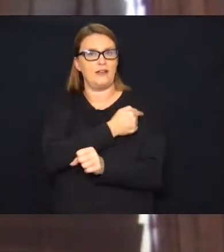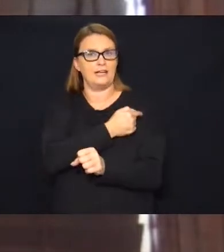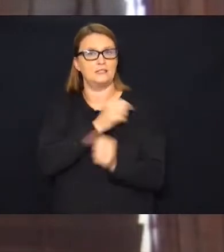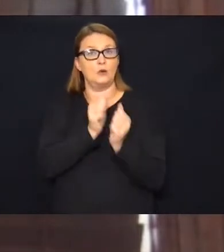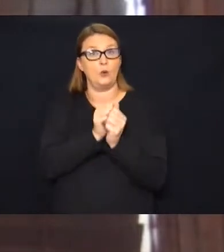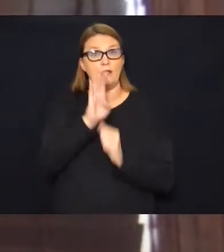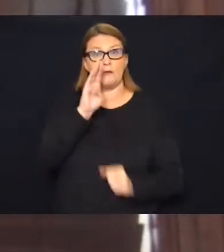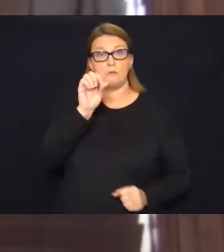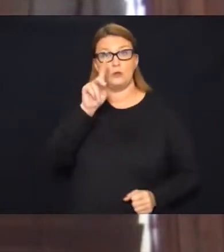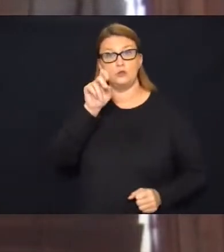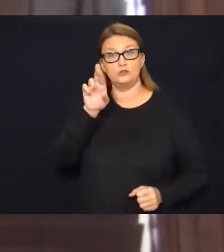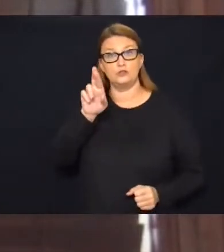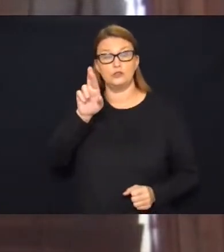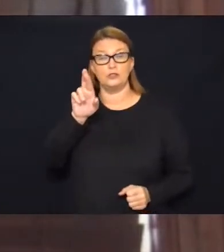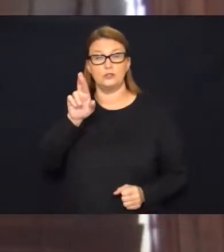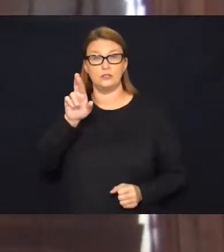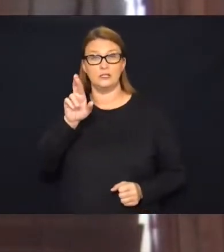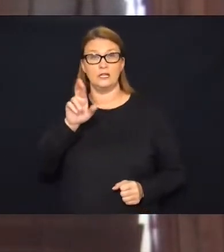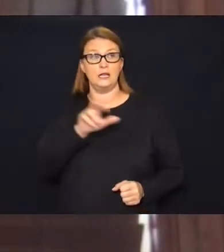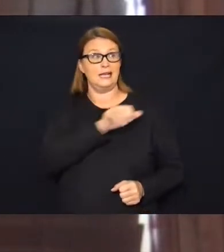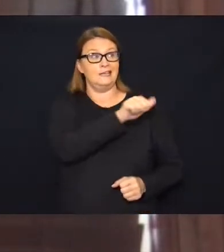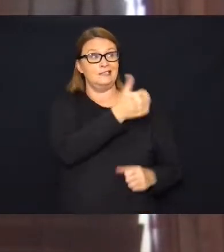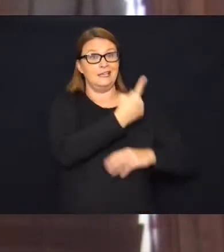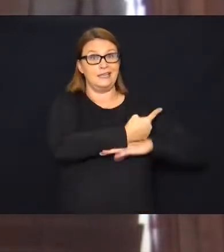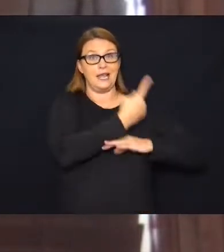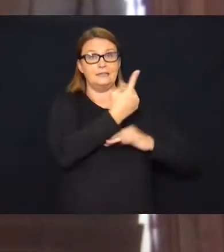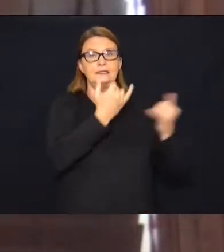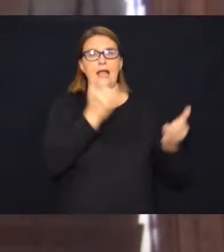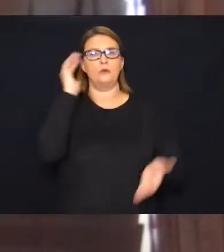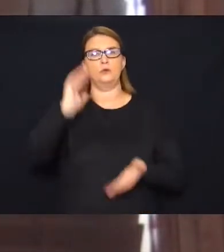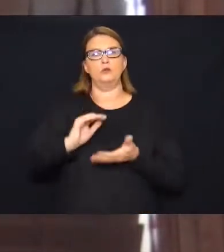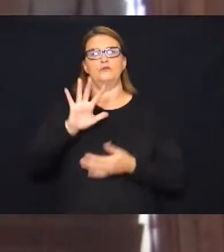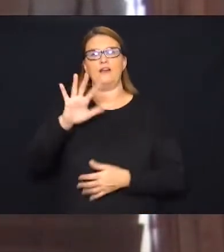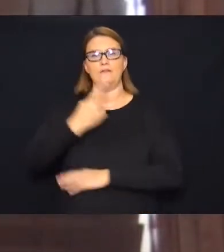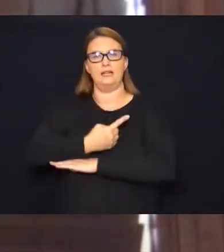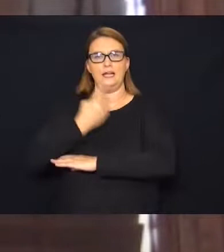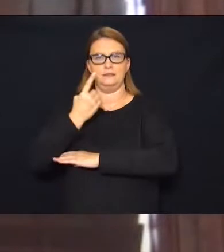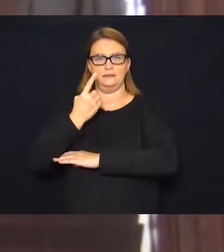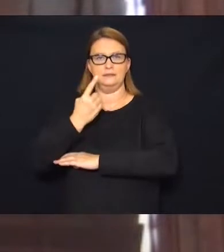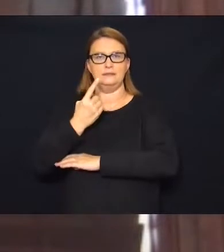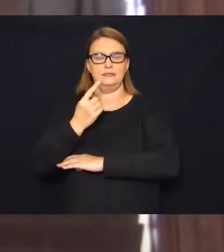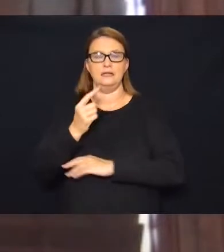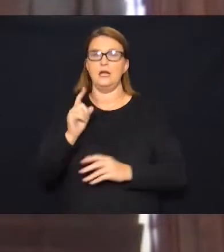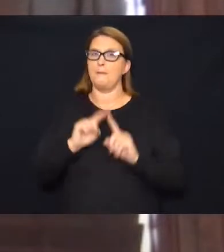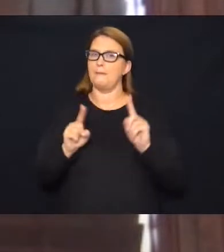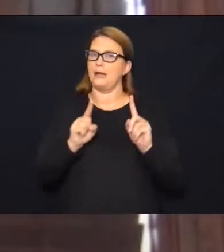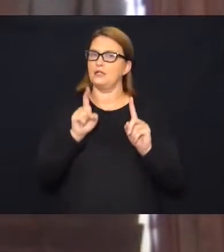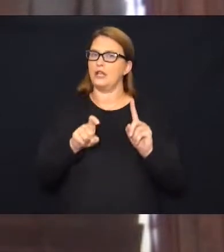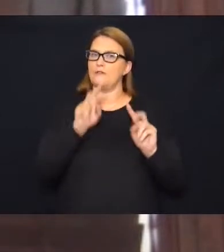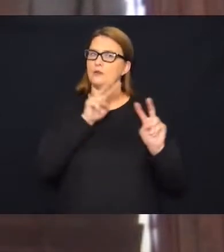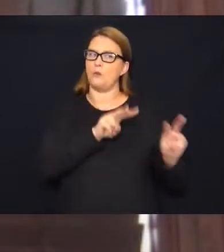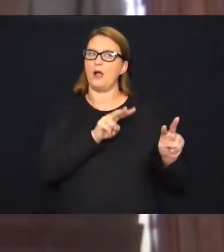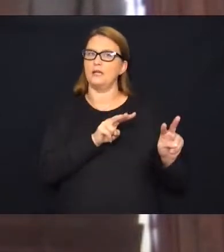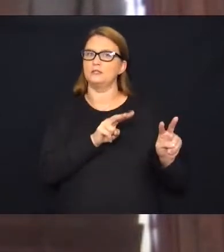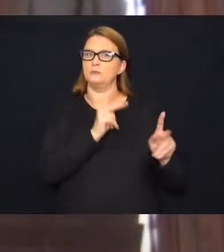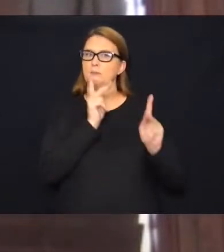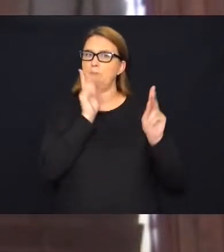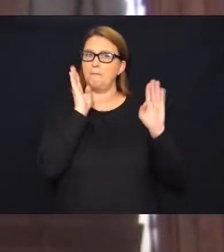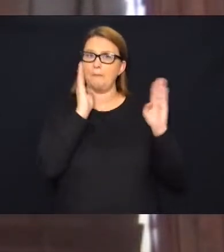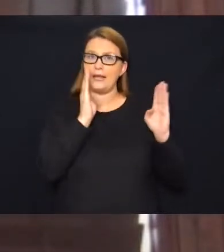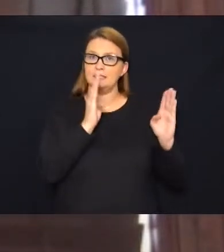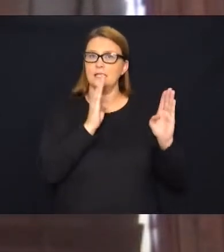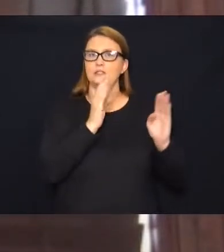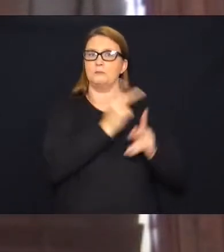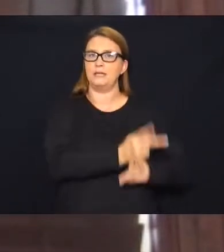boosted, that it's gone from 10 days to 5 days. But it's really important that people pay a lot of attention and be very